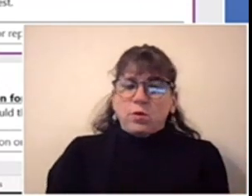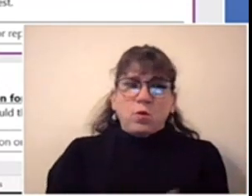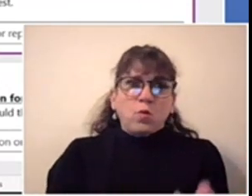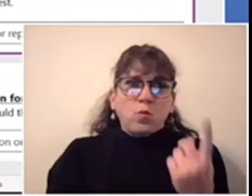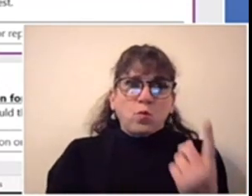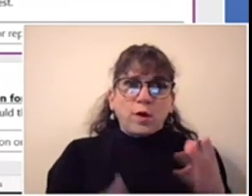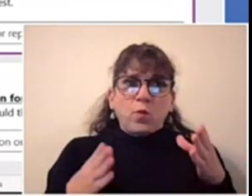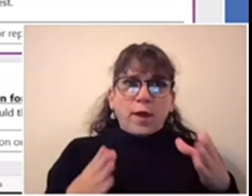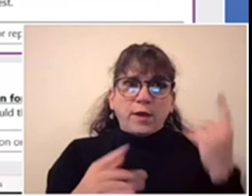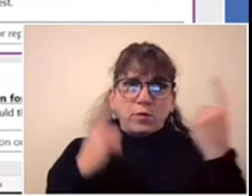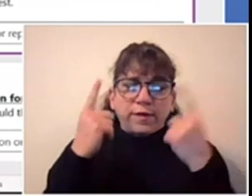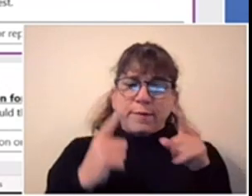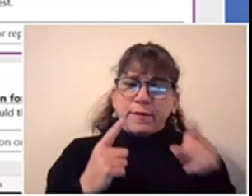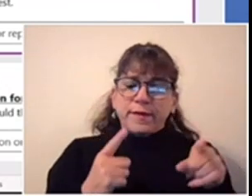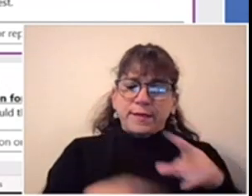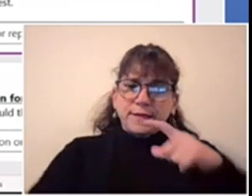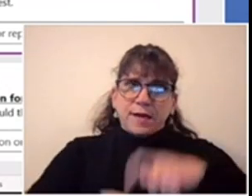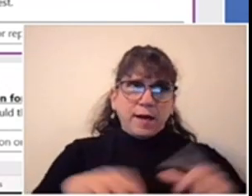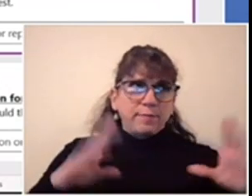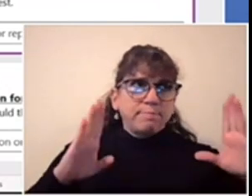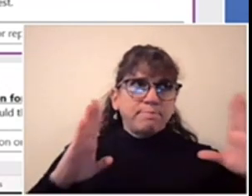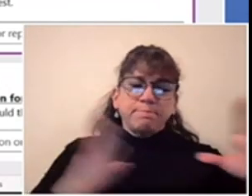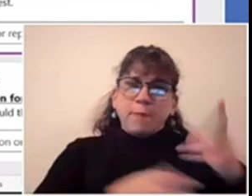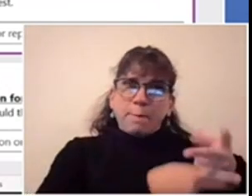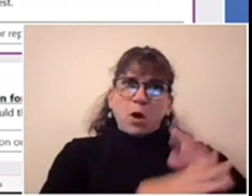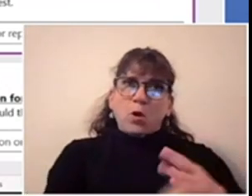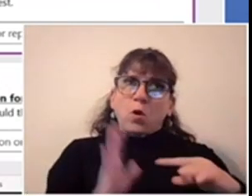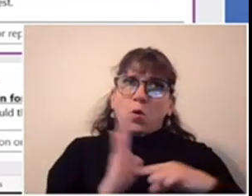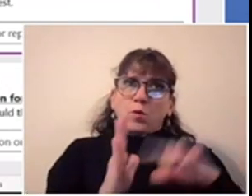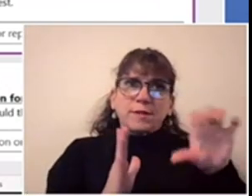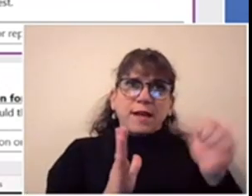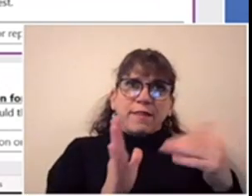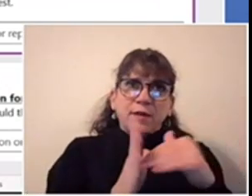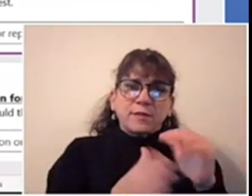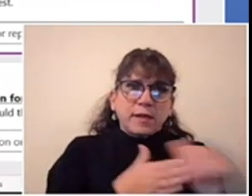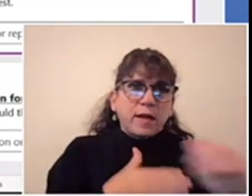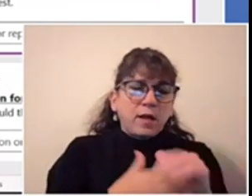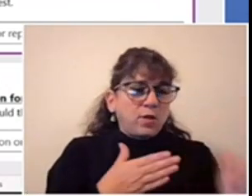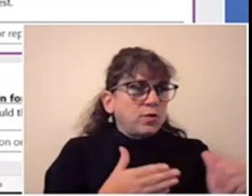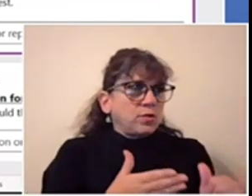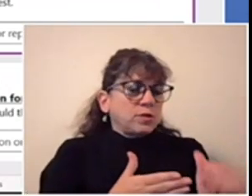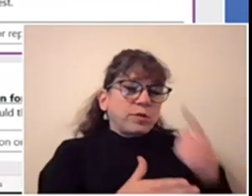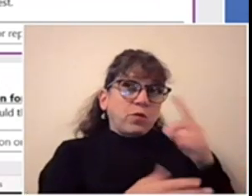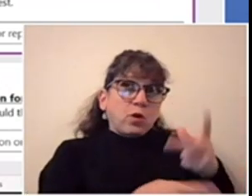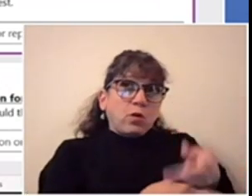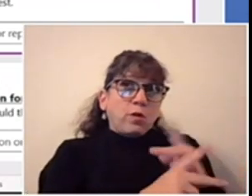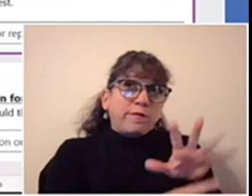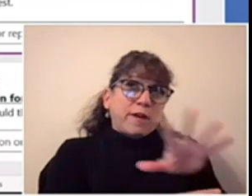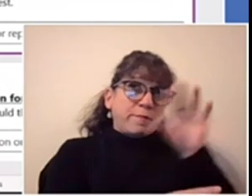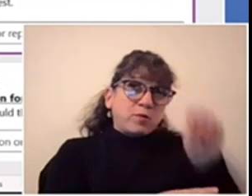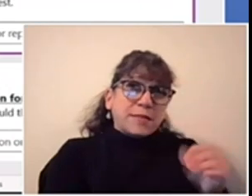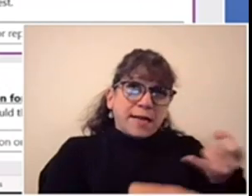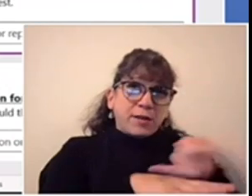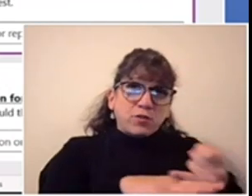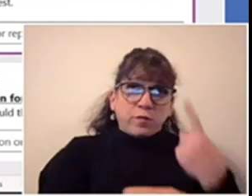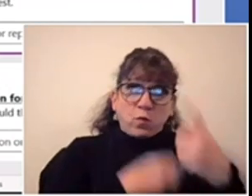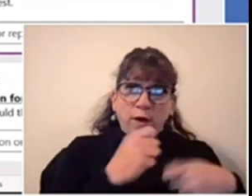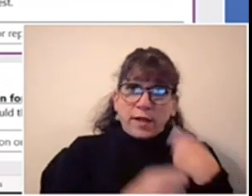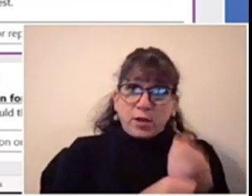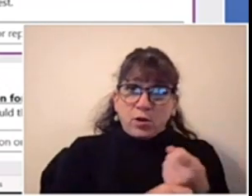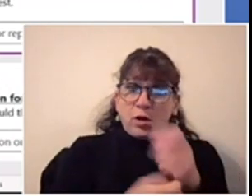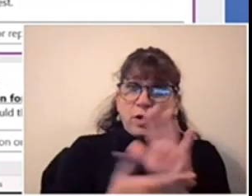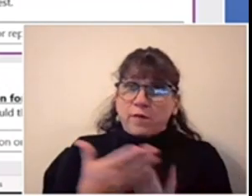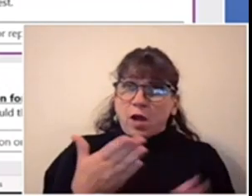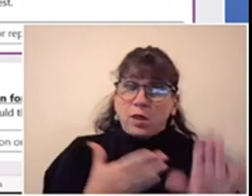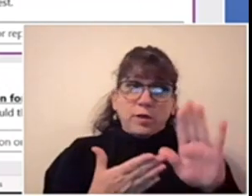think of this period. A borrower with $10,000 unsubsidized loan at a 5% interest rate for 1 year of college